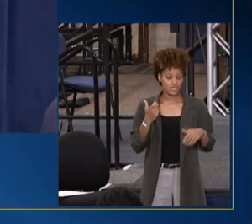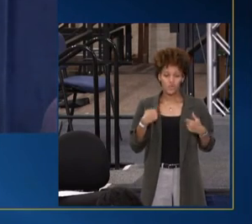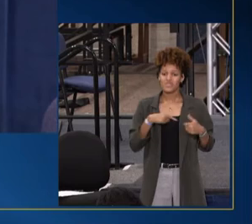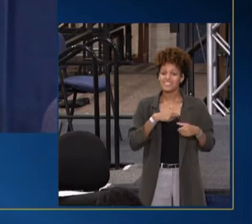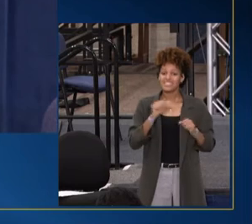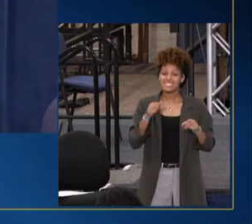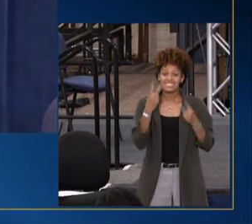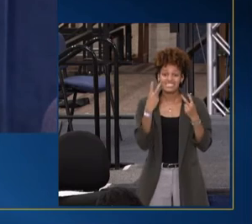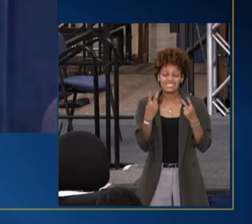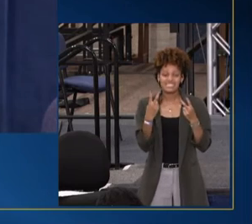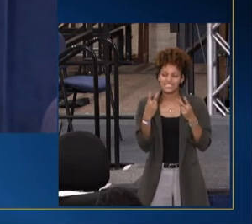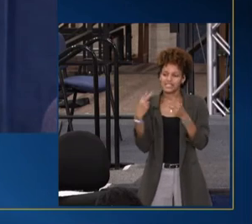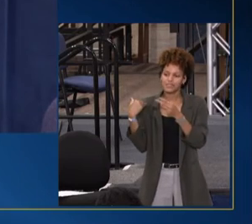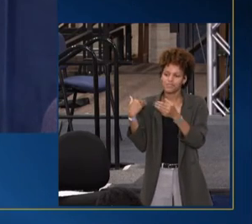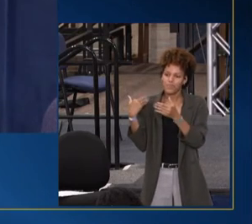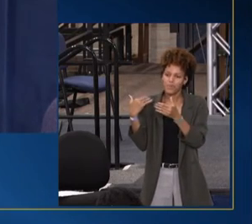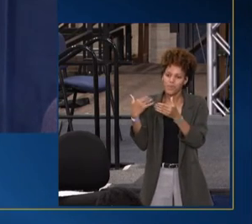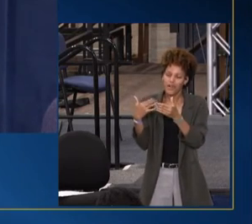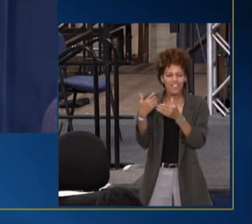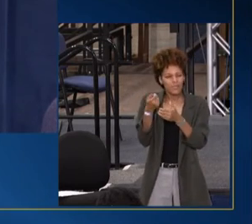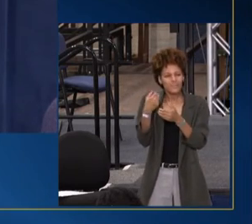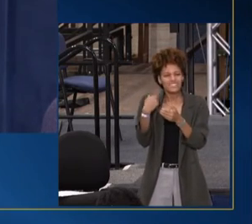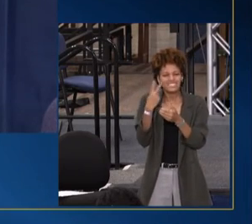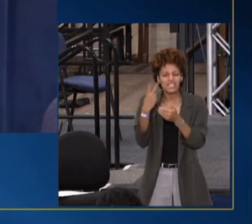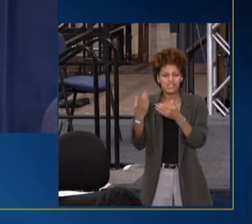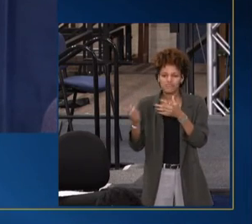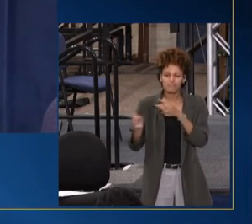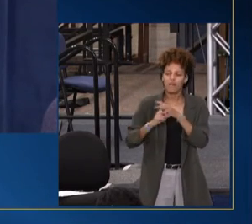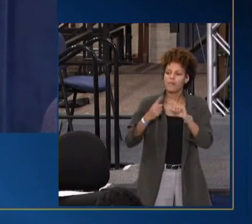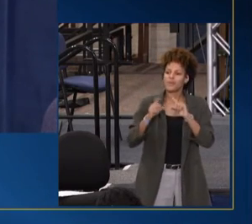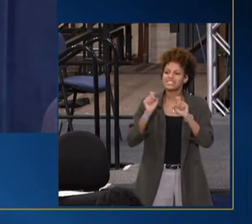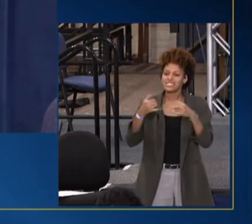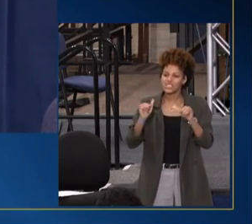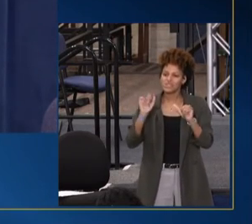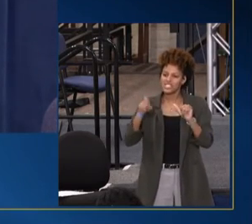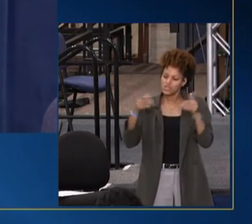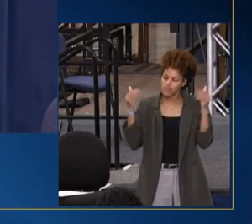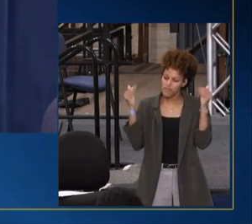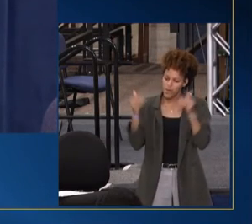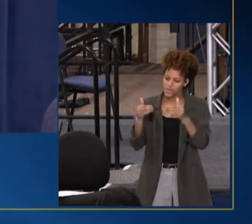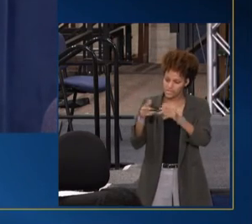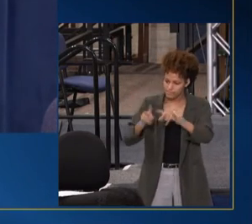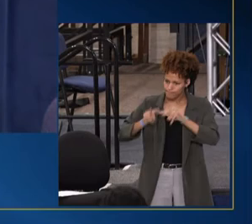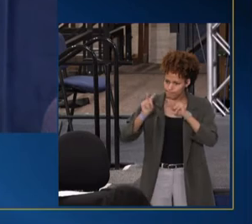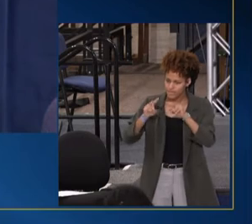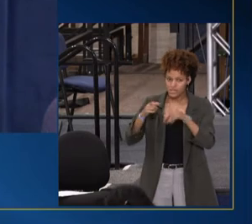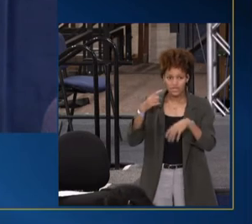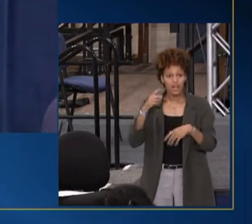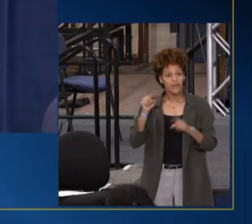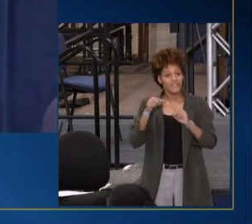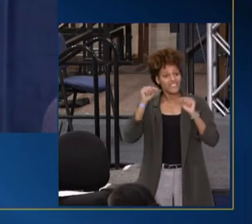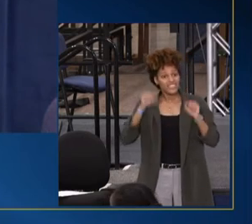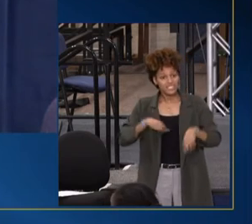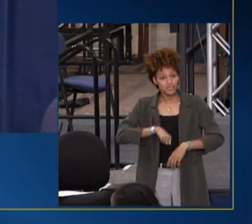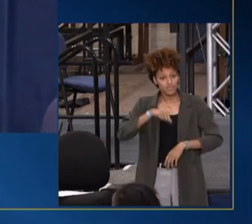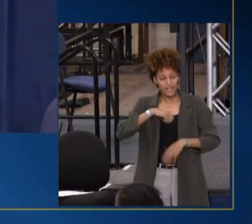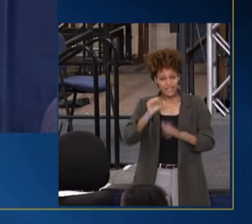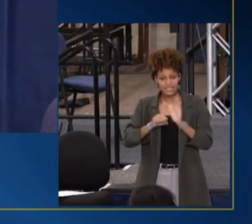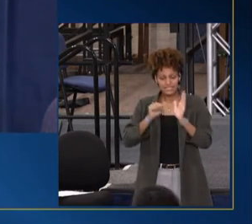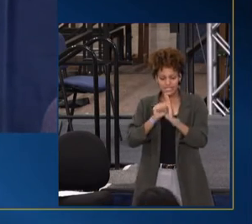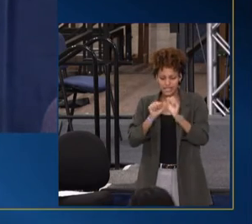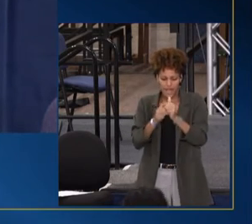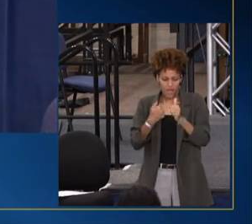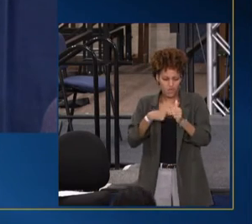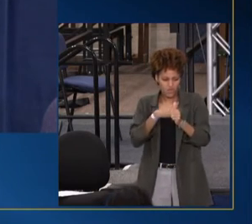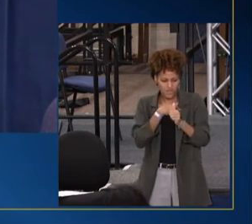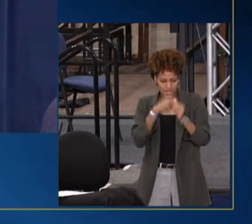see this coming and we've seen it before, but that's something we need to be paying attention to. And so this Pride season, I'm thinking a lot about how we can be